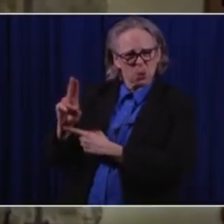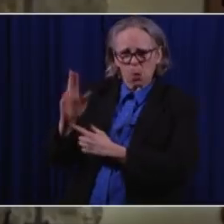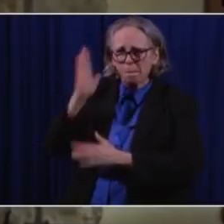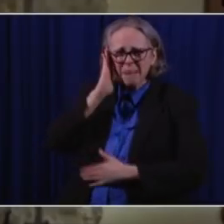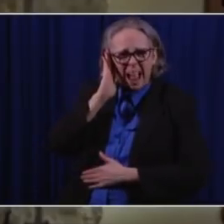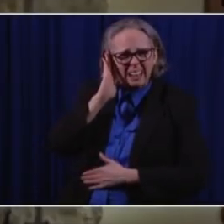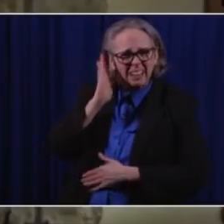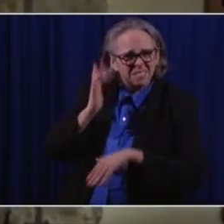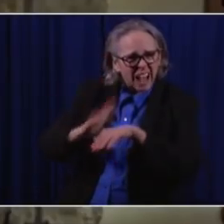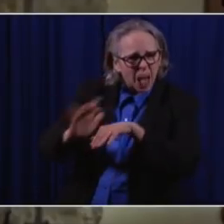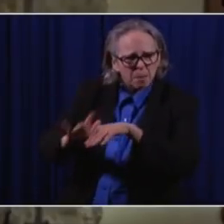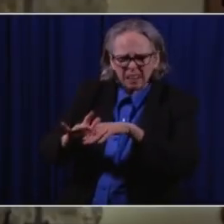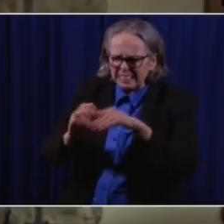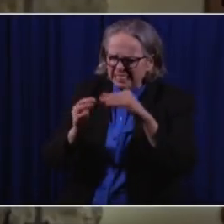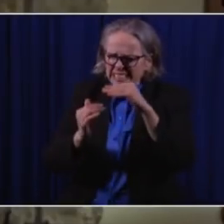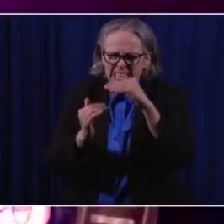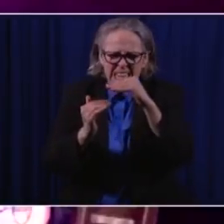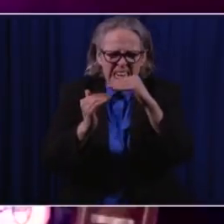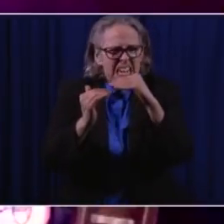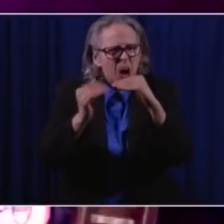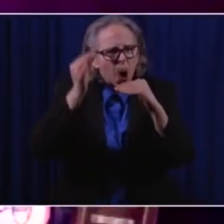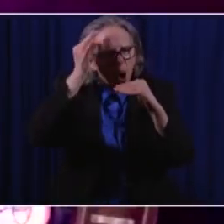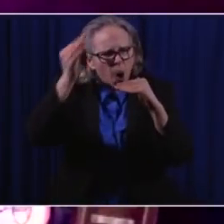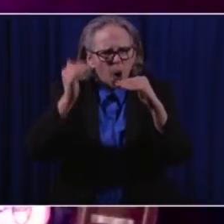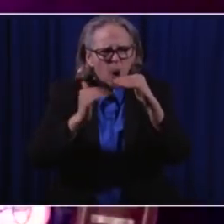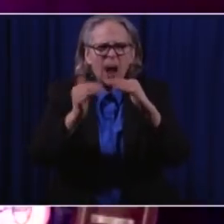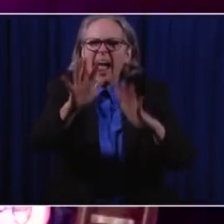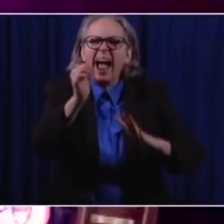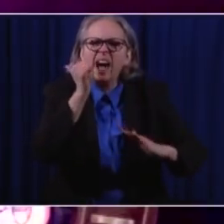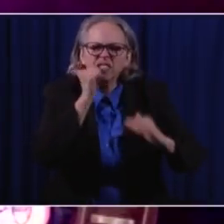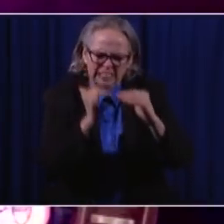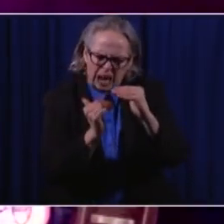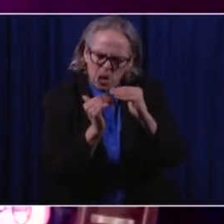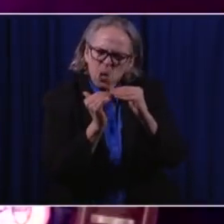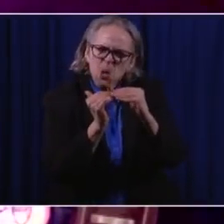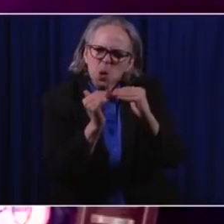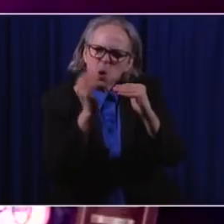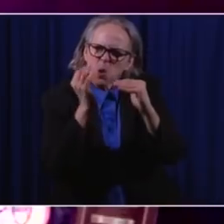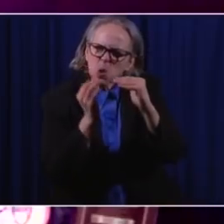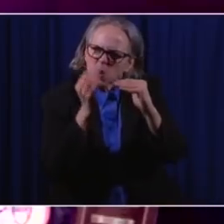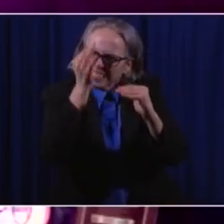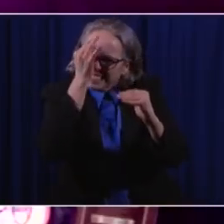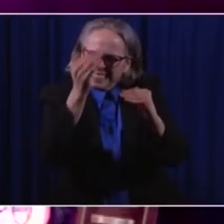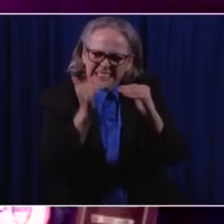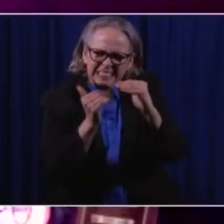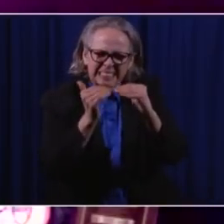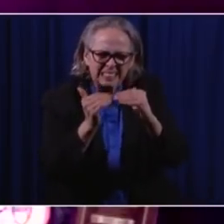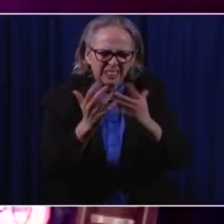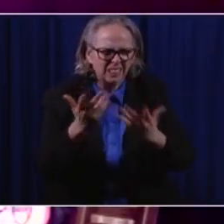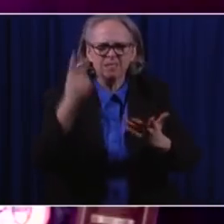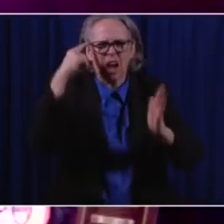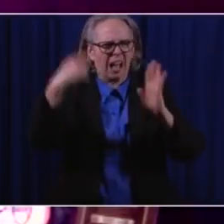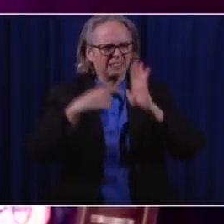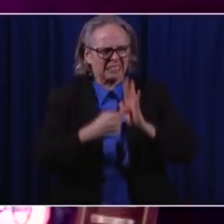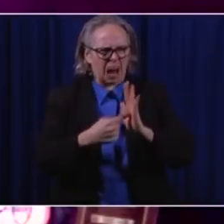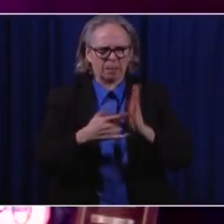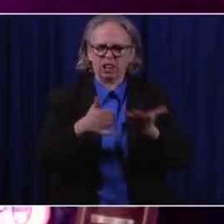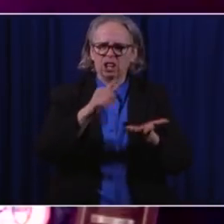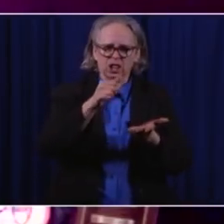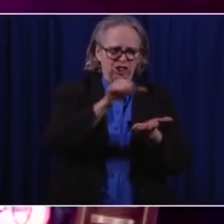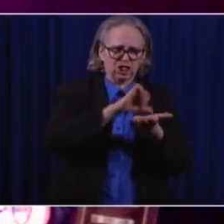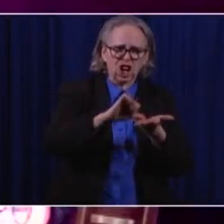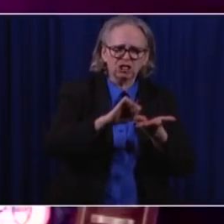flirting at that limit every day, that's happening daily. We're looking every day at the surgery procedures that we do that are going to require an inpatient